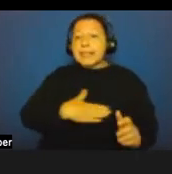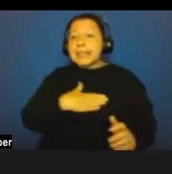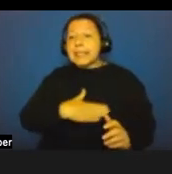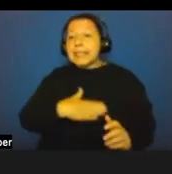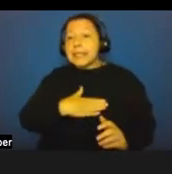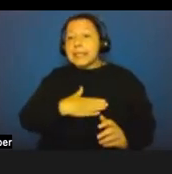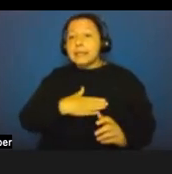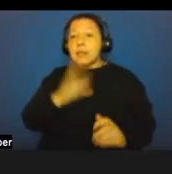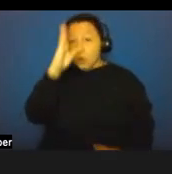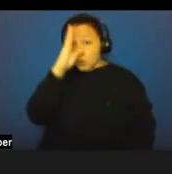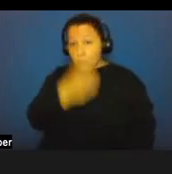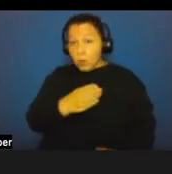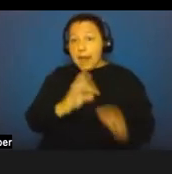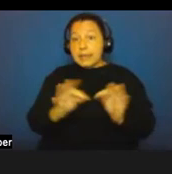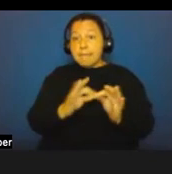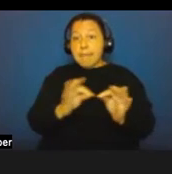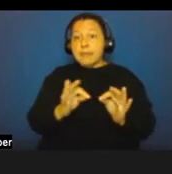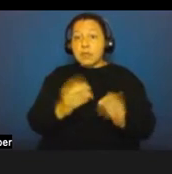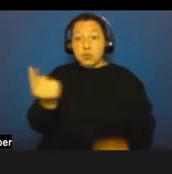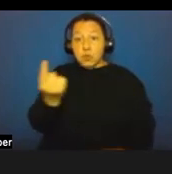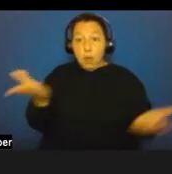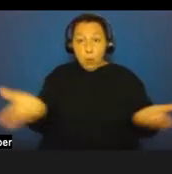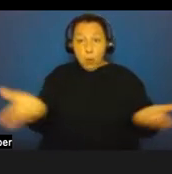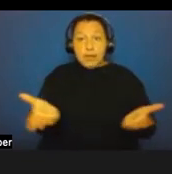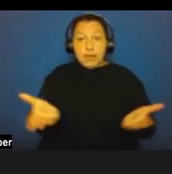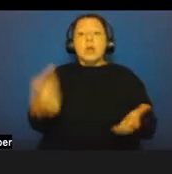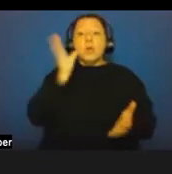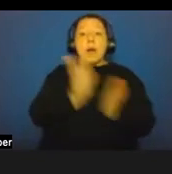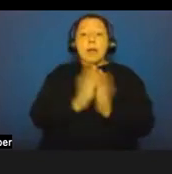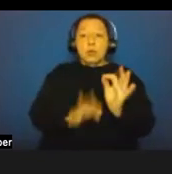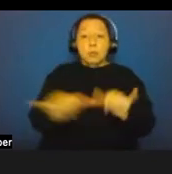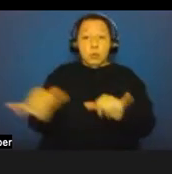message to one of us, and we can have them stay on.